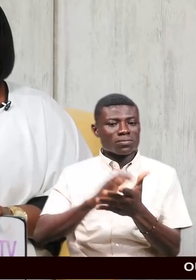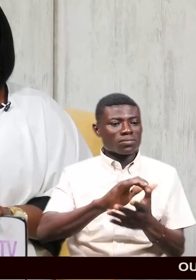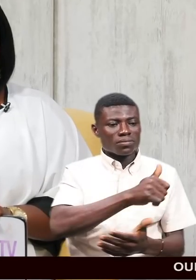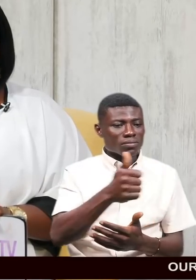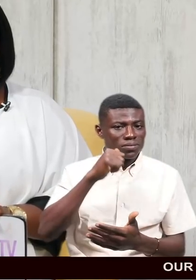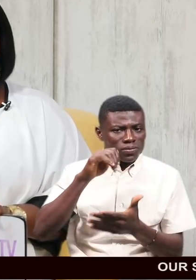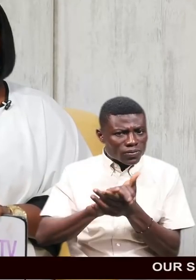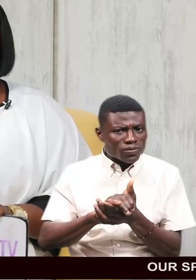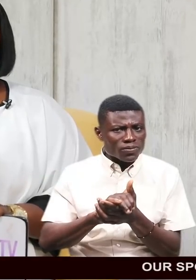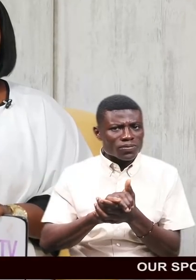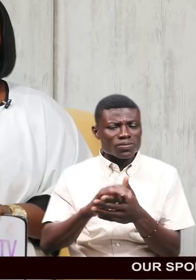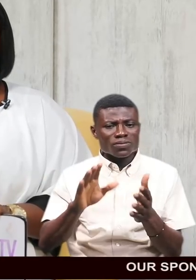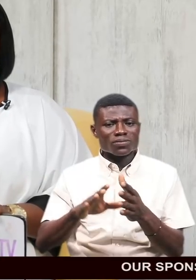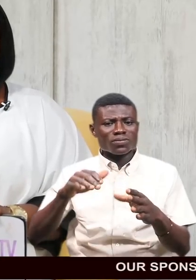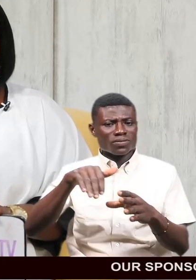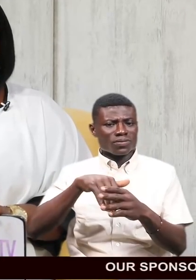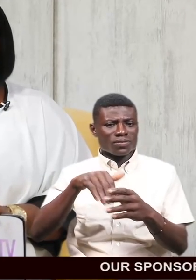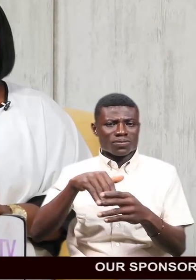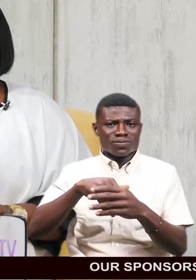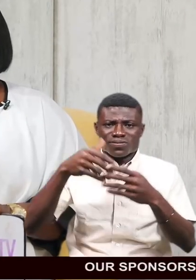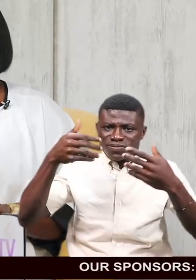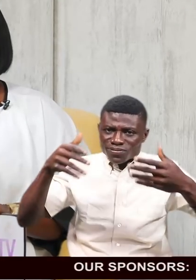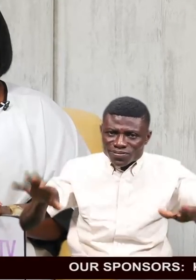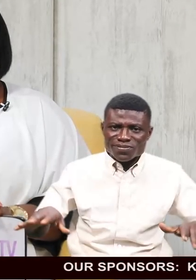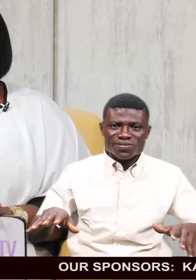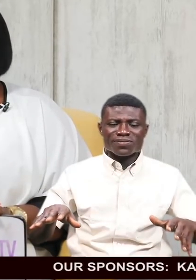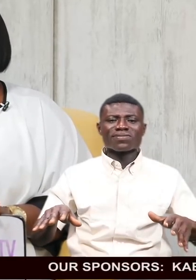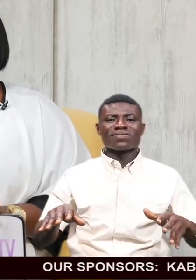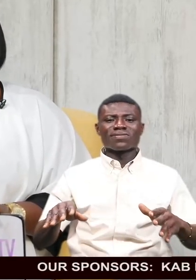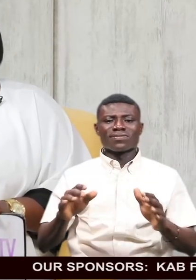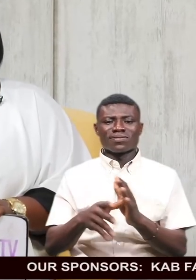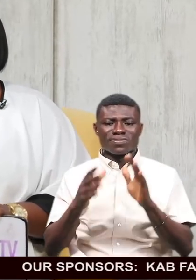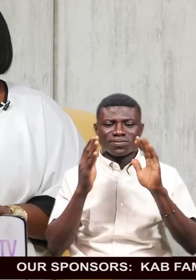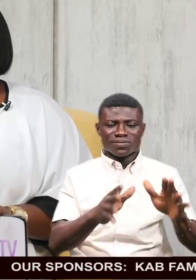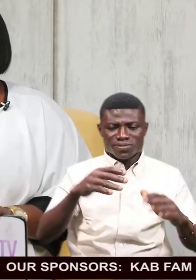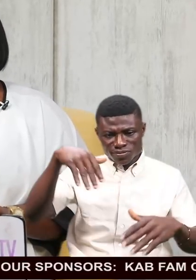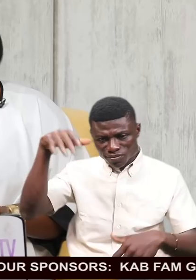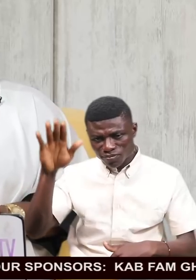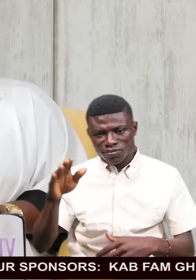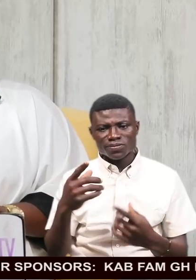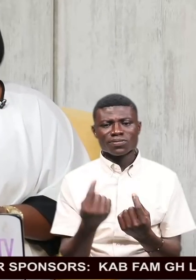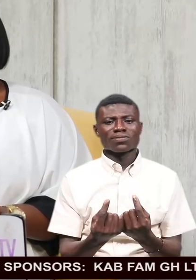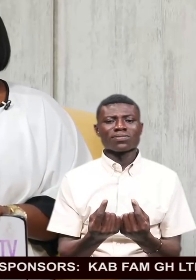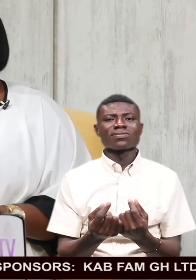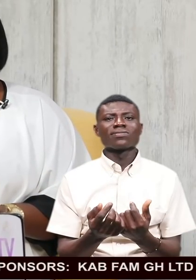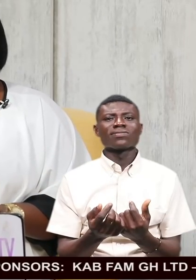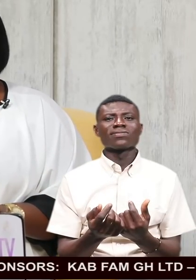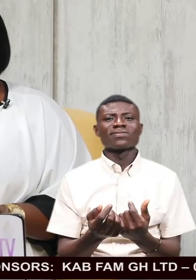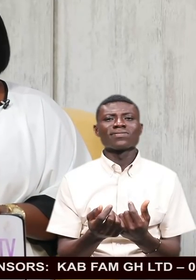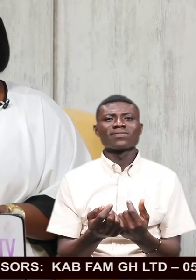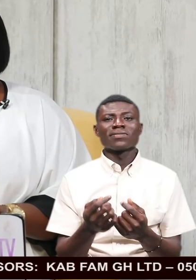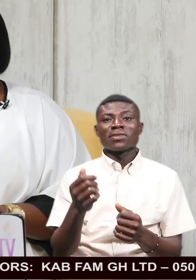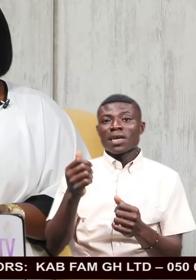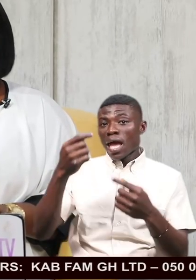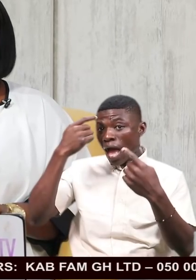oba fofro. Or ye no so popping popping pepe pe popon we jaw ho ko obeye day.